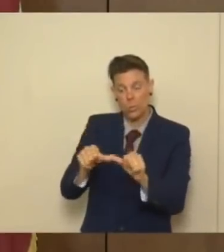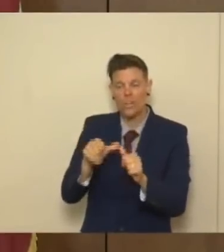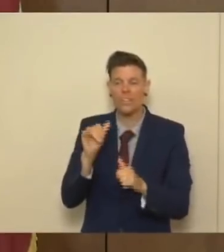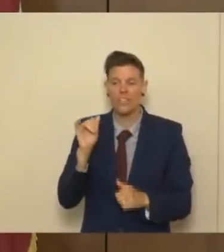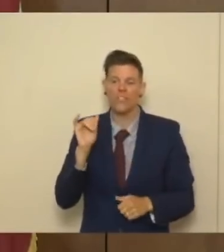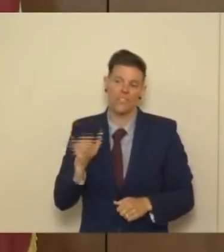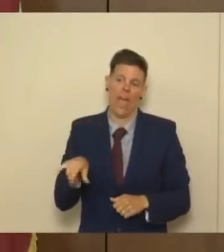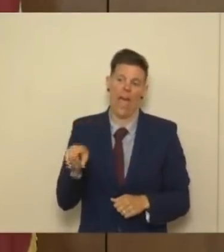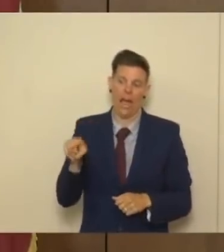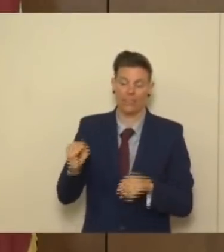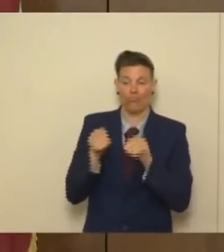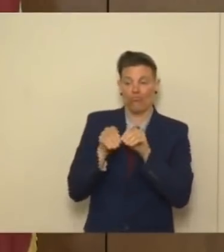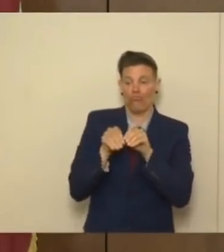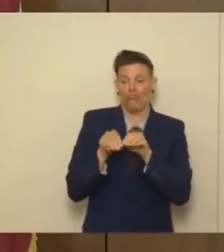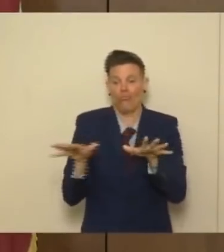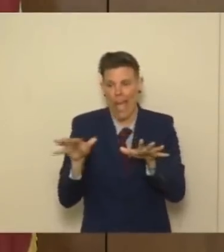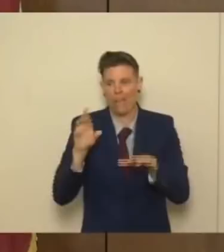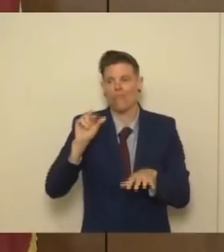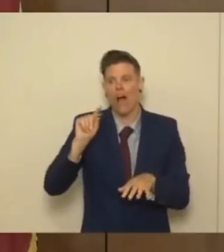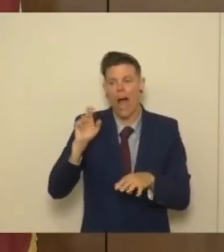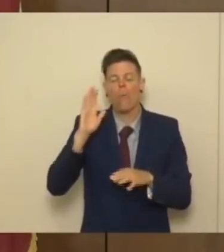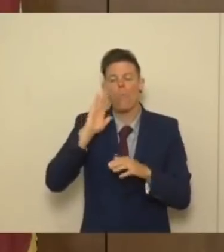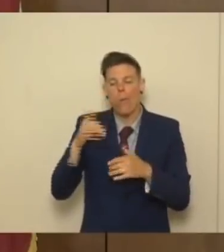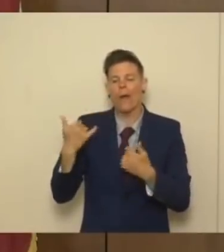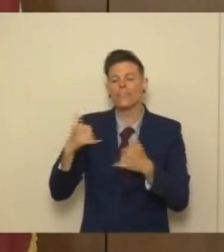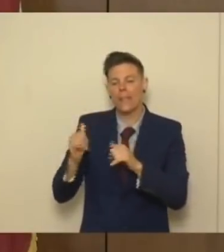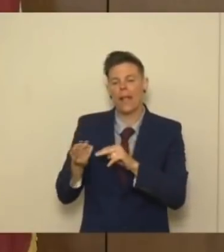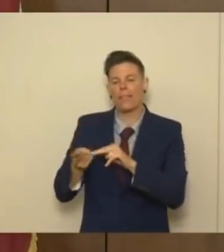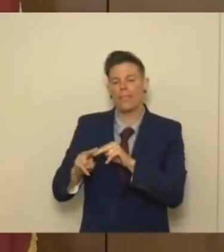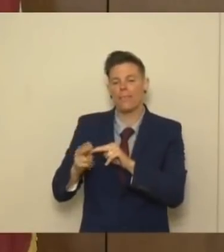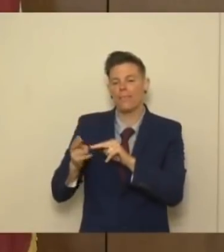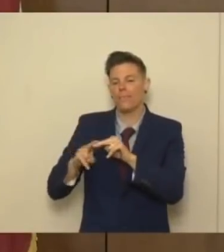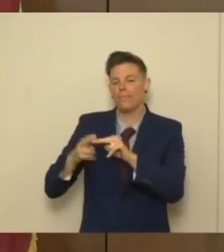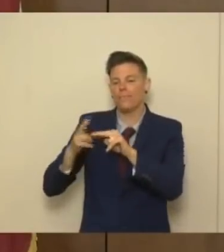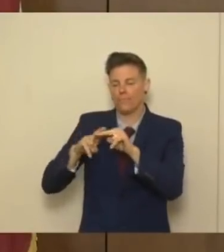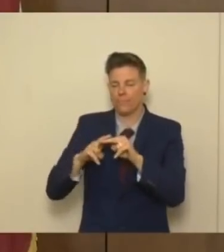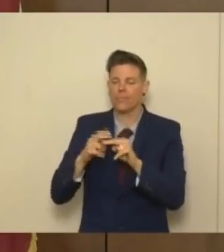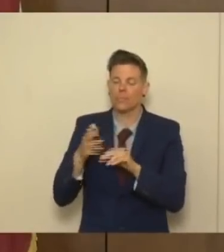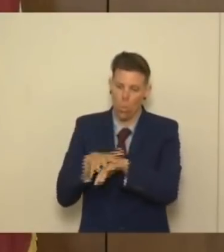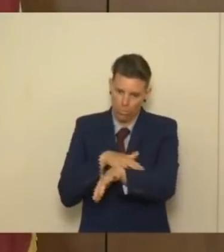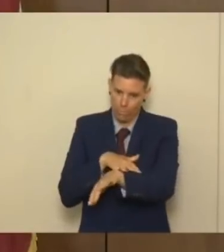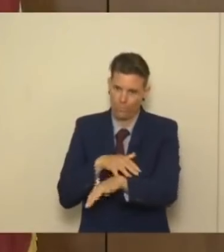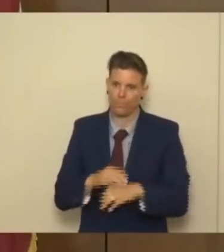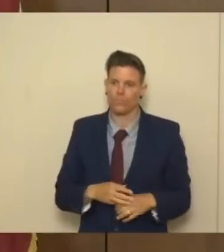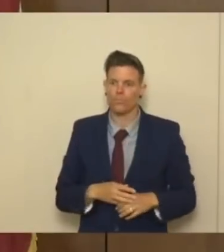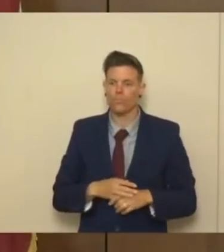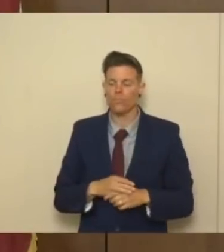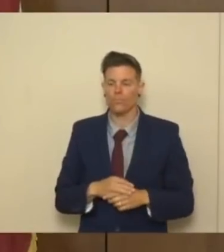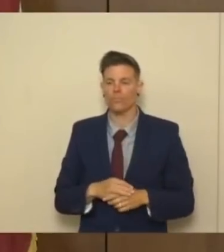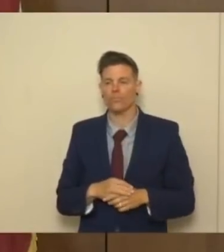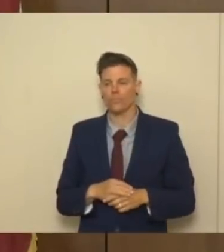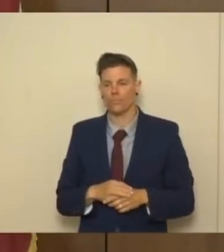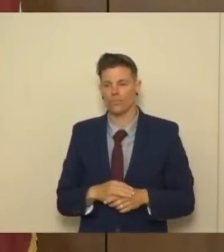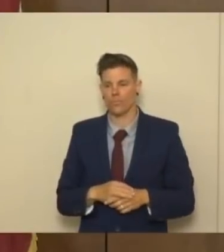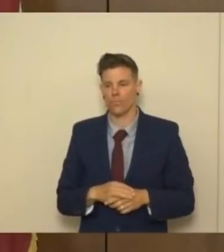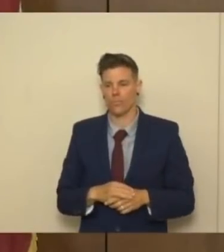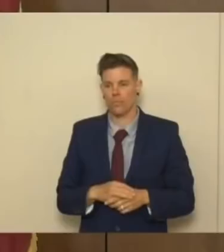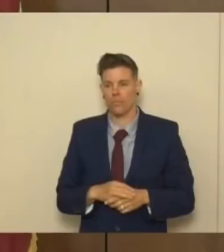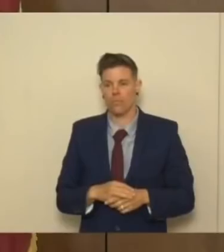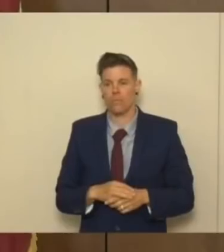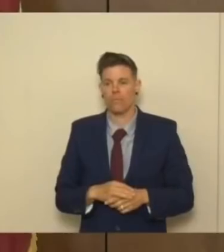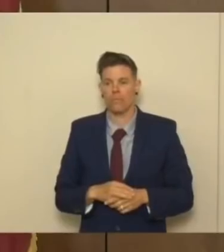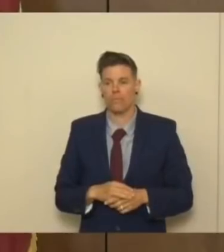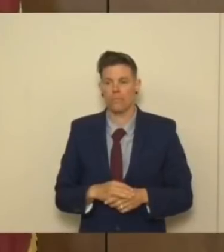we're not mitigating. If anecdotally it looks like we're getting to 60, 70,